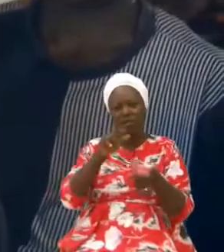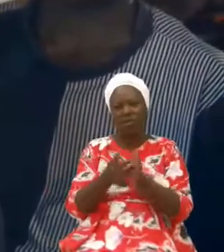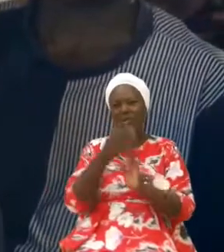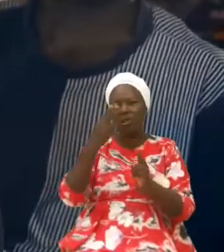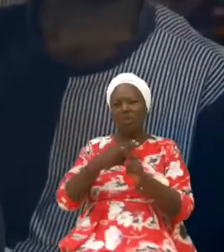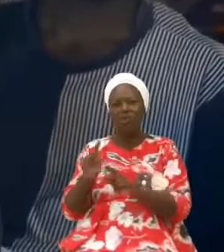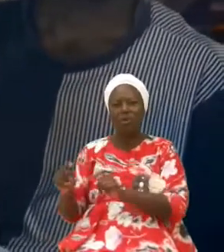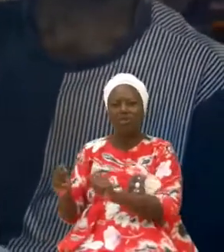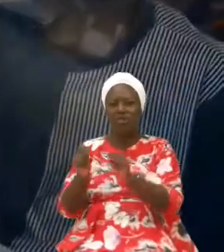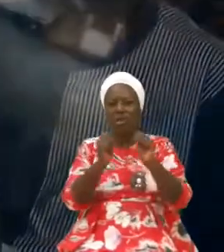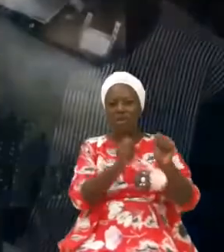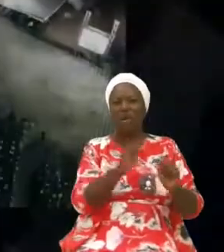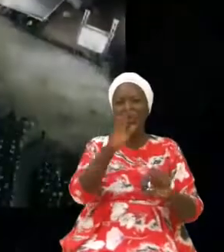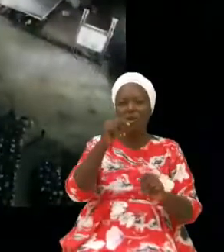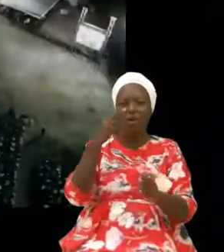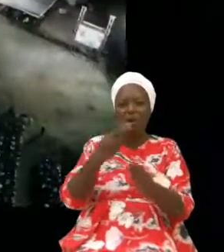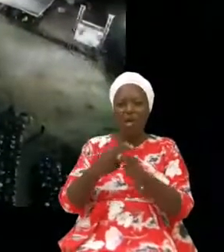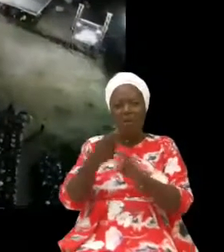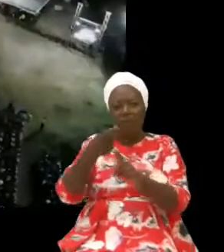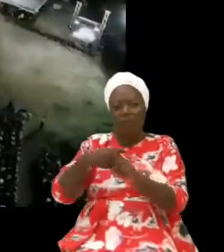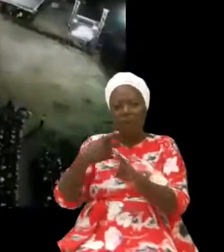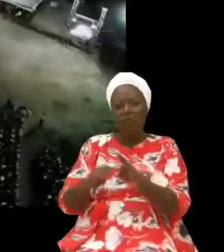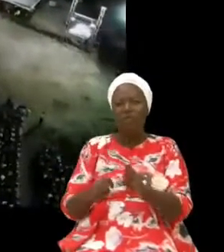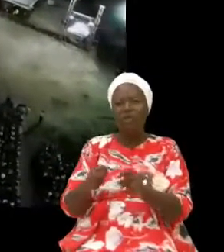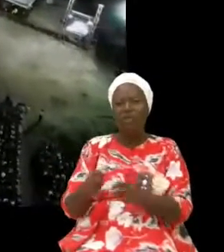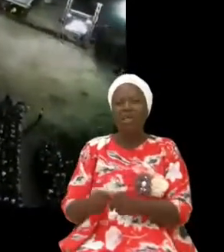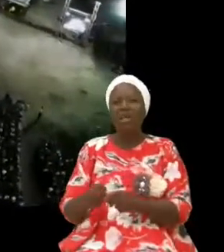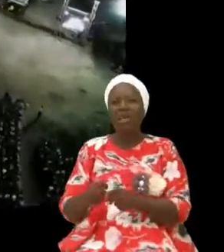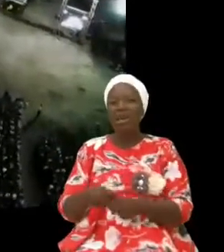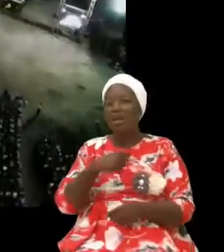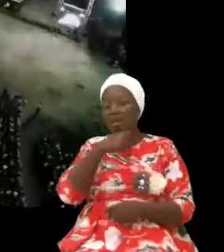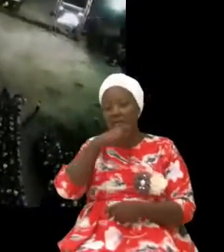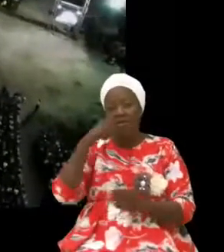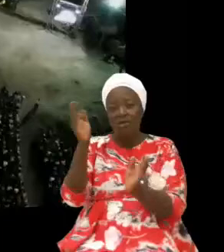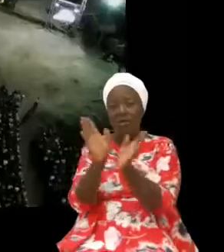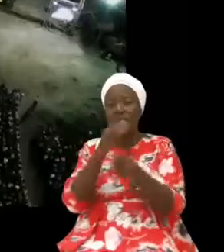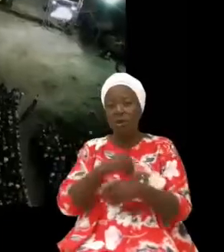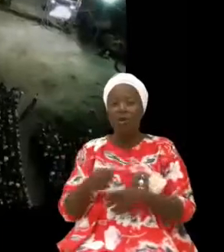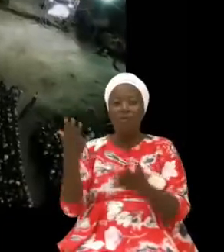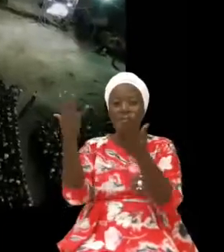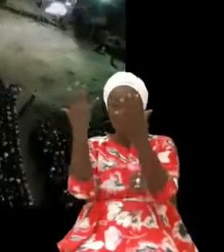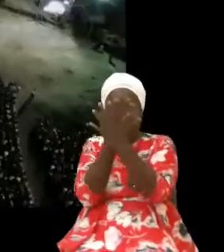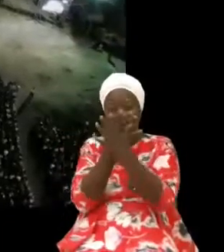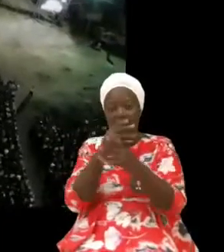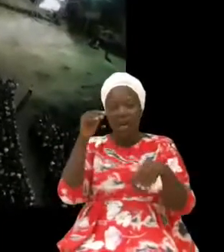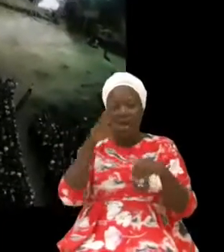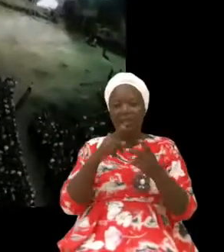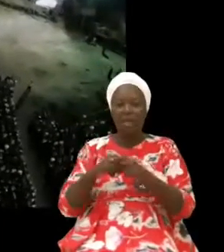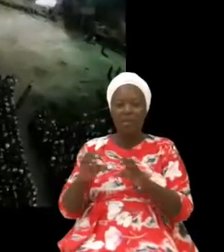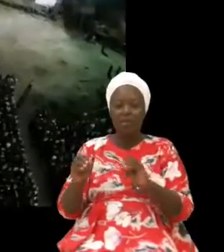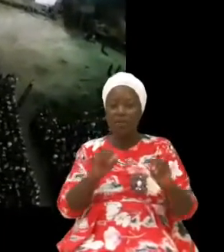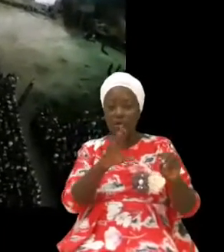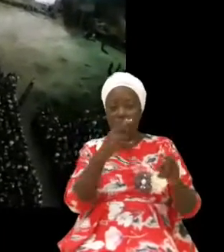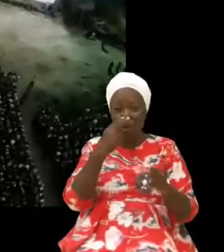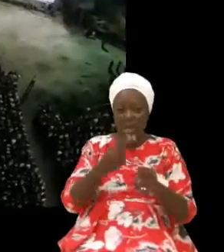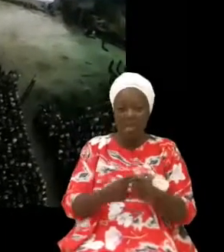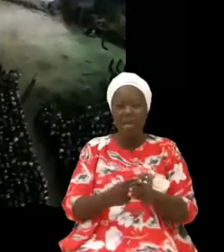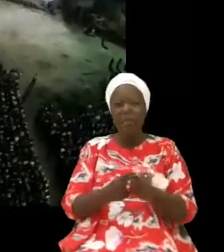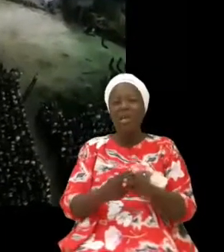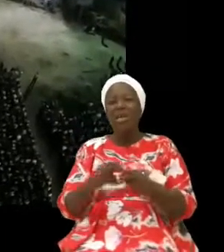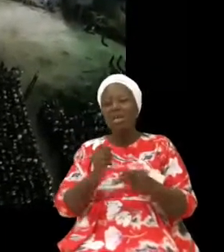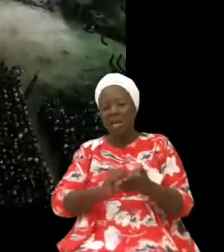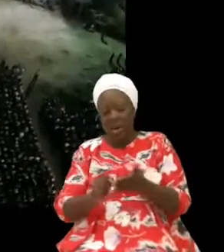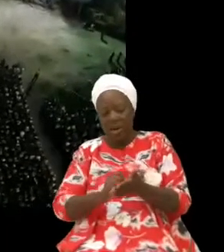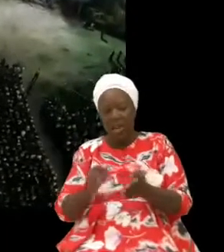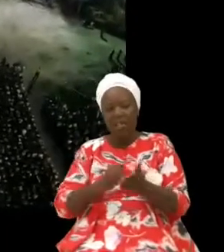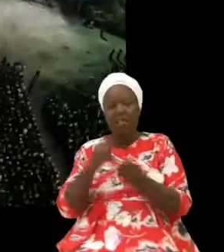you. It will forgive you. It will transfer your name from the dungeon of darkness and bring